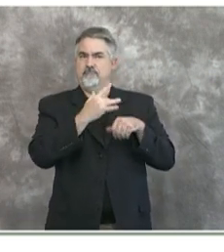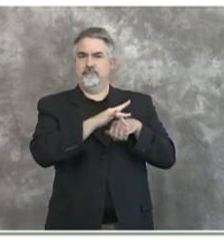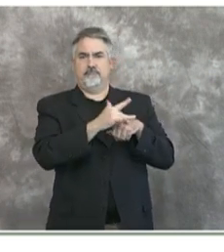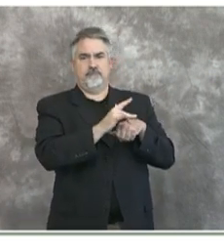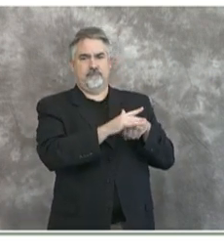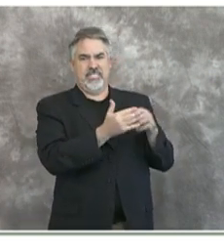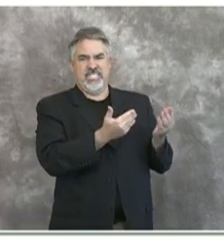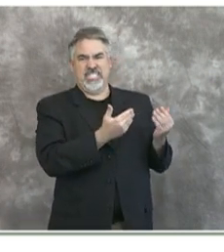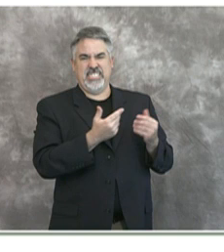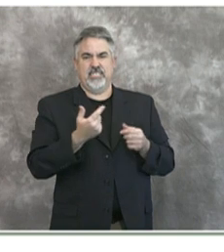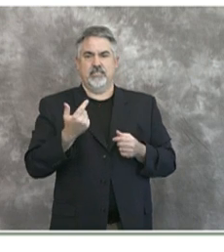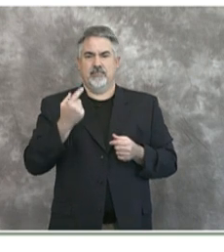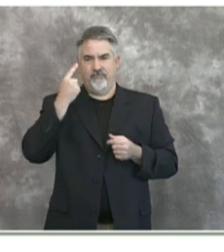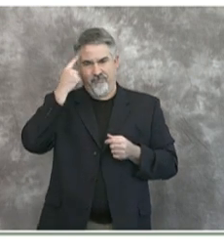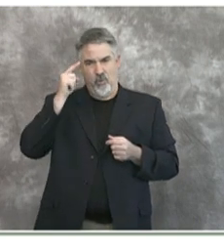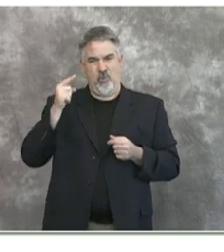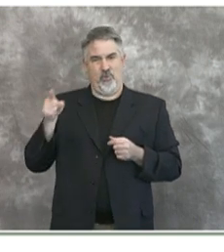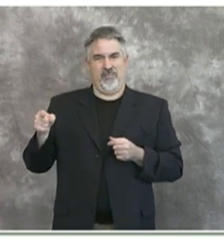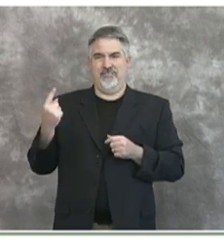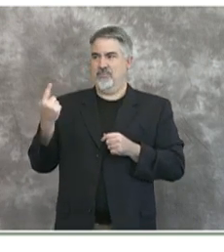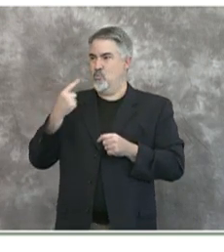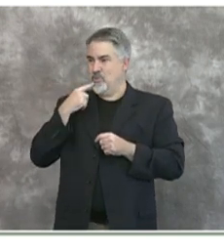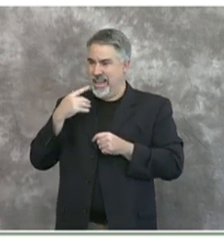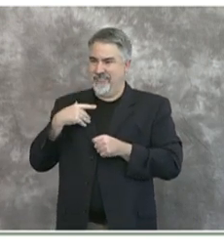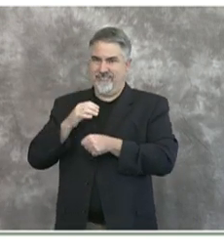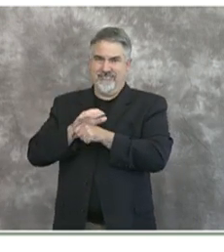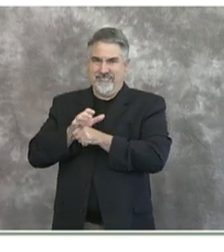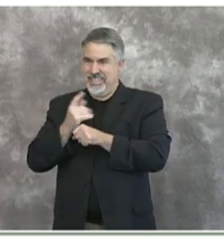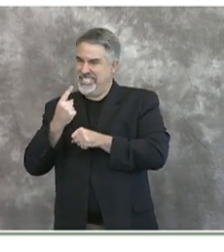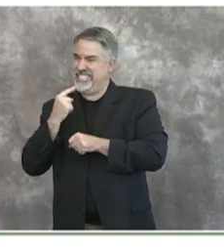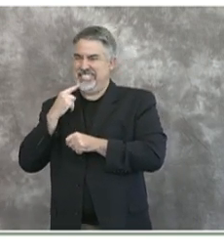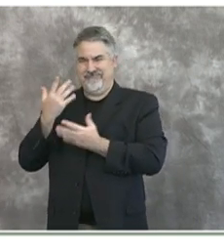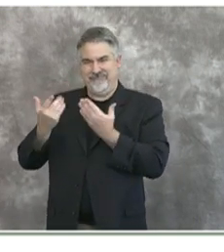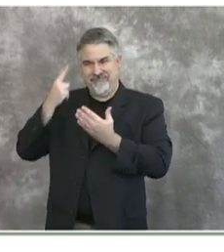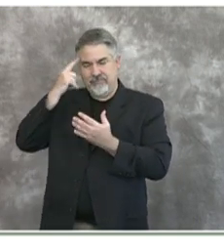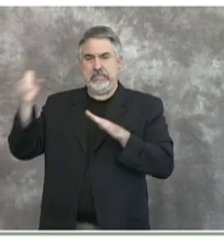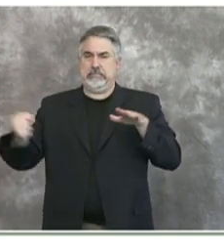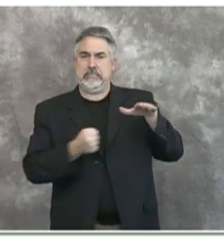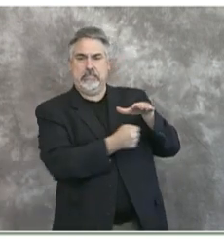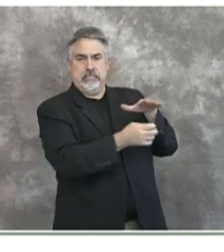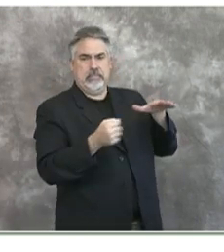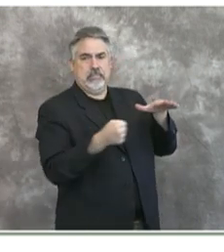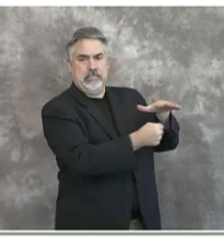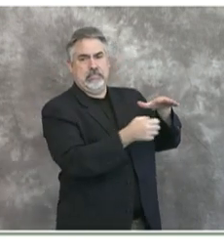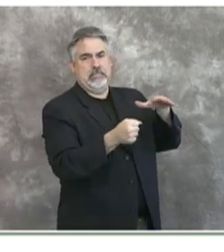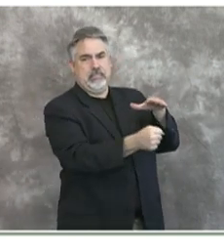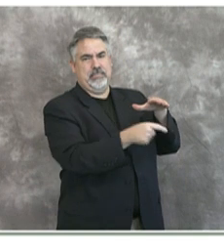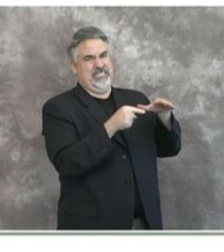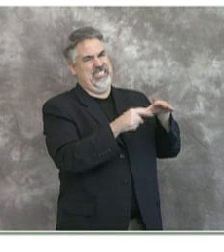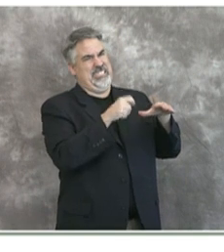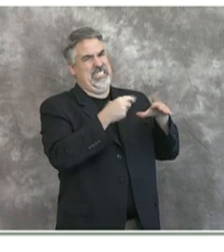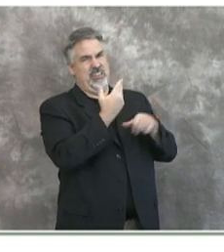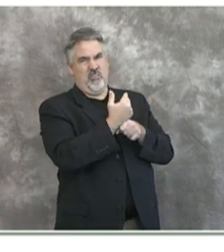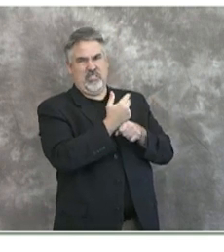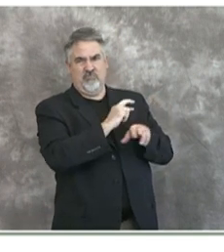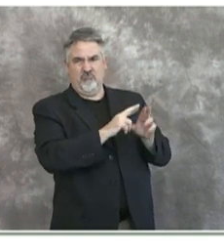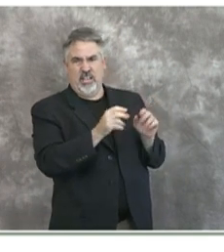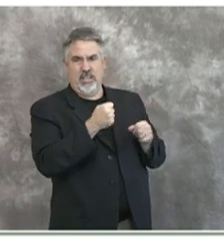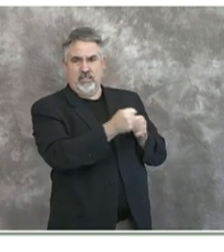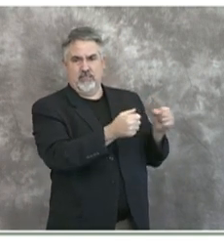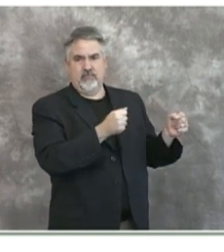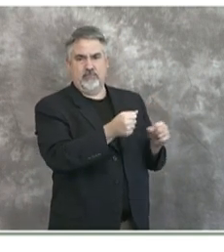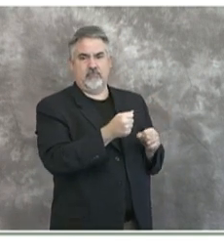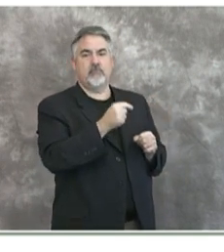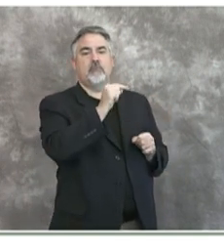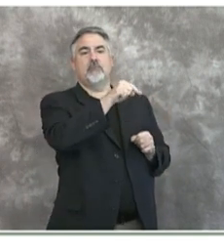critical component of the isolation factor of what we need to have in place in order to be able to begin the reopening process. A